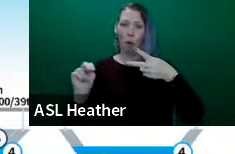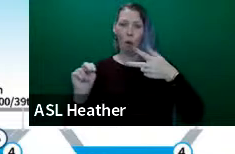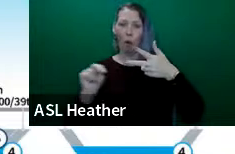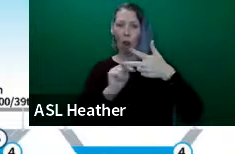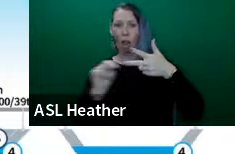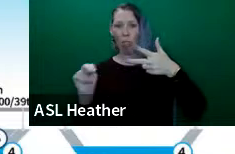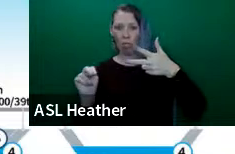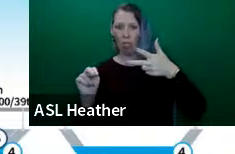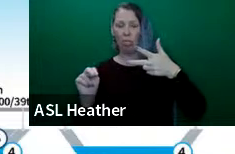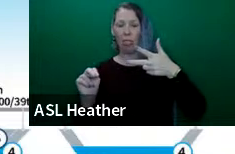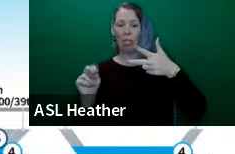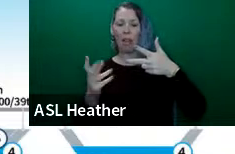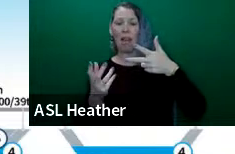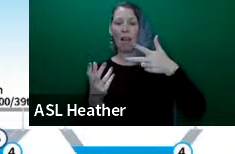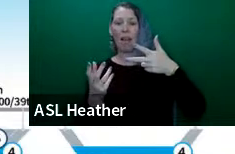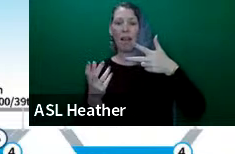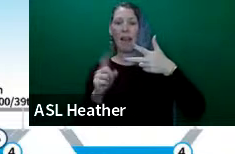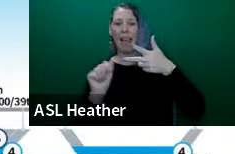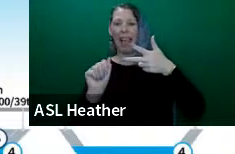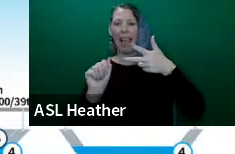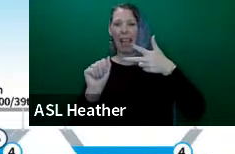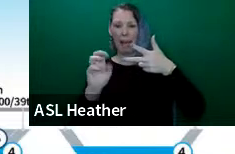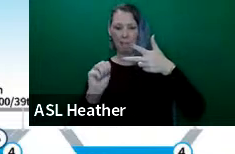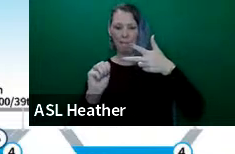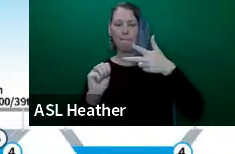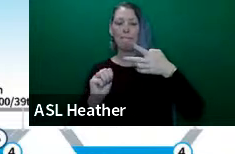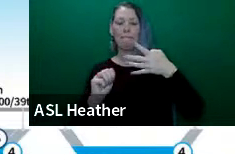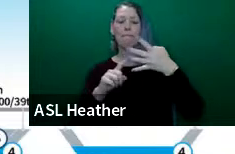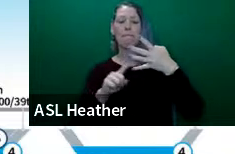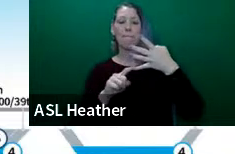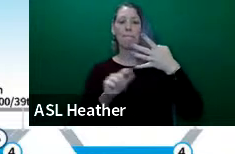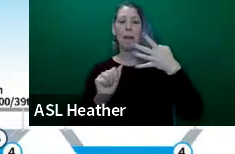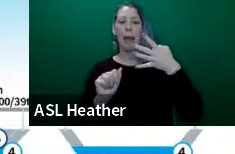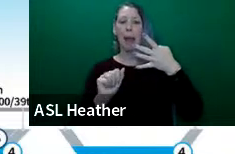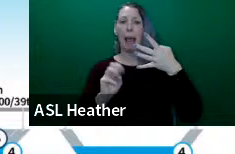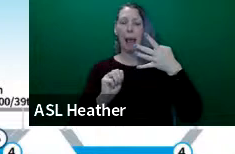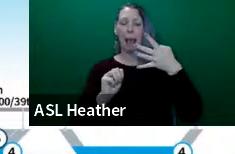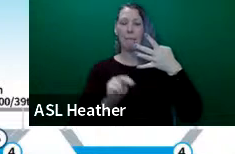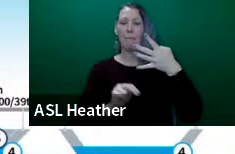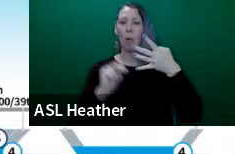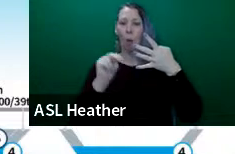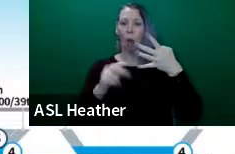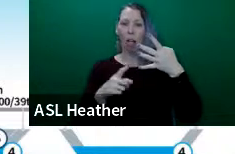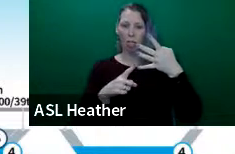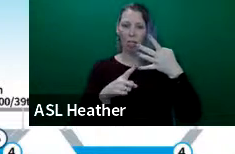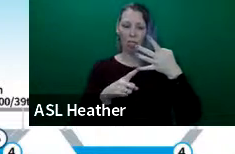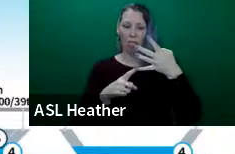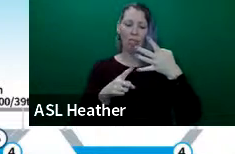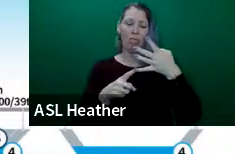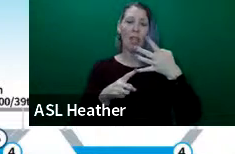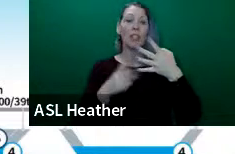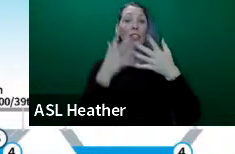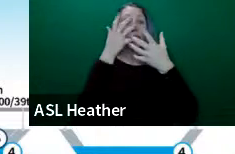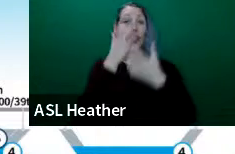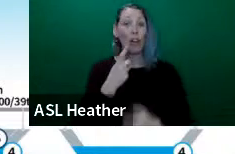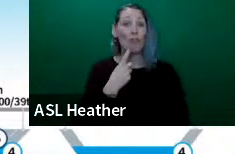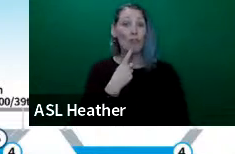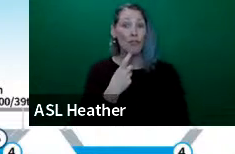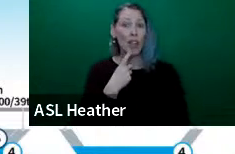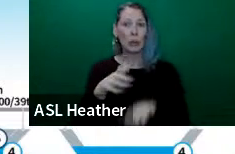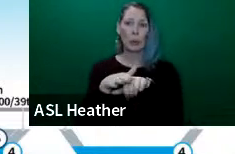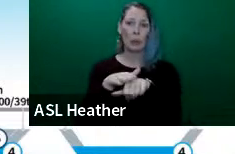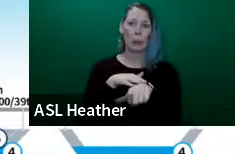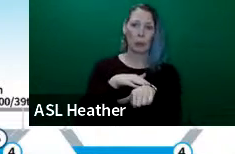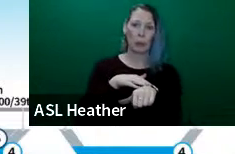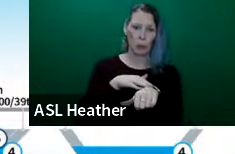bottom, with northbound AM being the 3rd row and northbound PM being the bottom row. The darker red is slower speed.